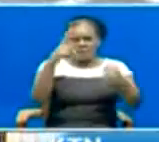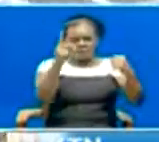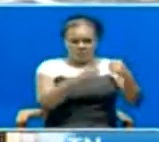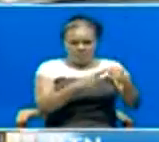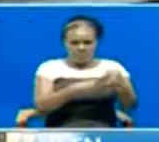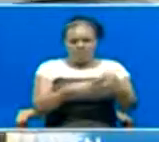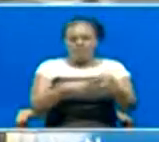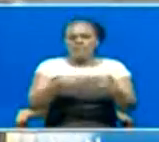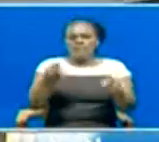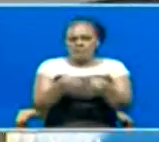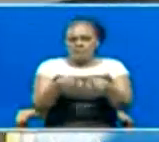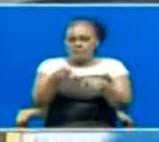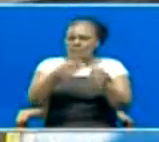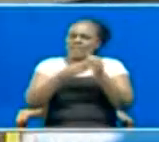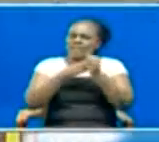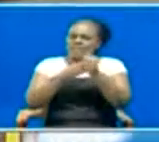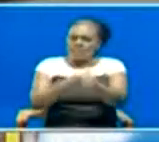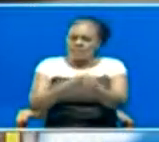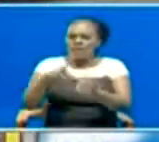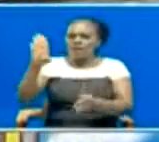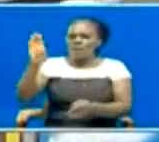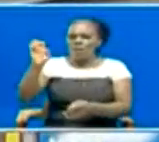Bank has been picked as a lead arranger for the bond,